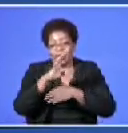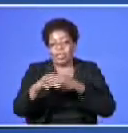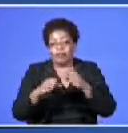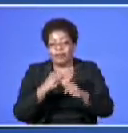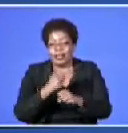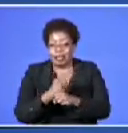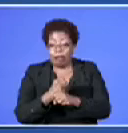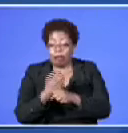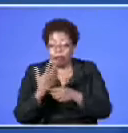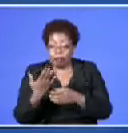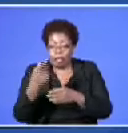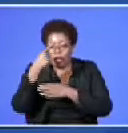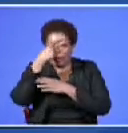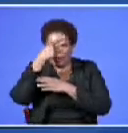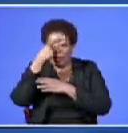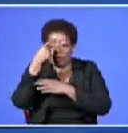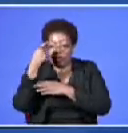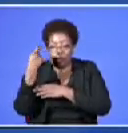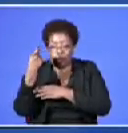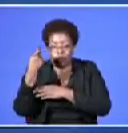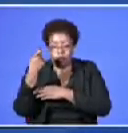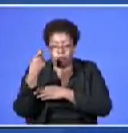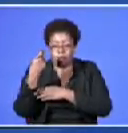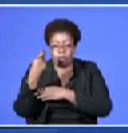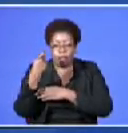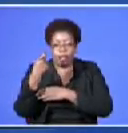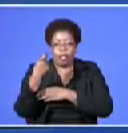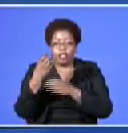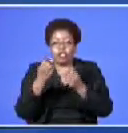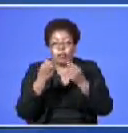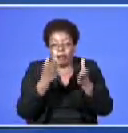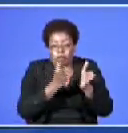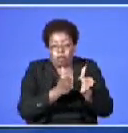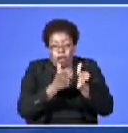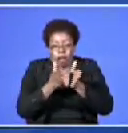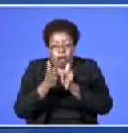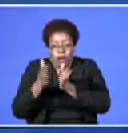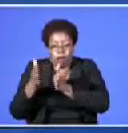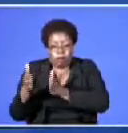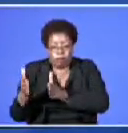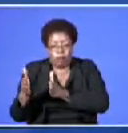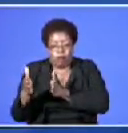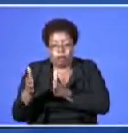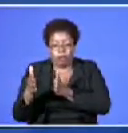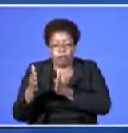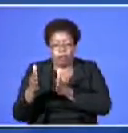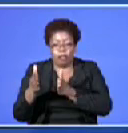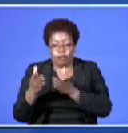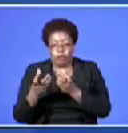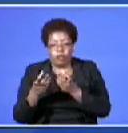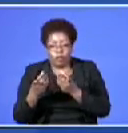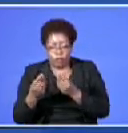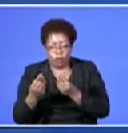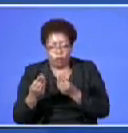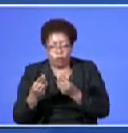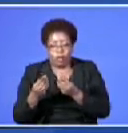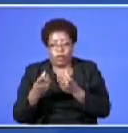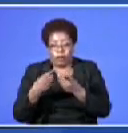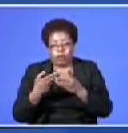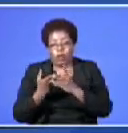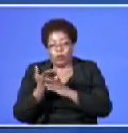that's, because you have to go through all of those stages, it is unlikely that you'd be able to pass through all of those stages